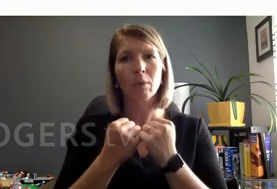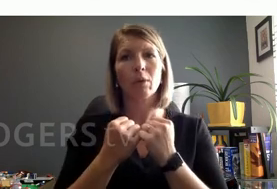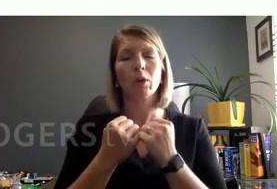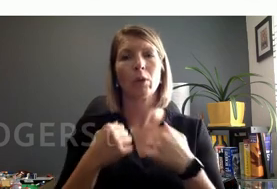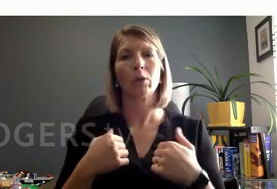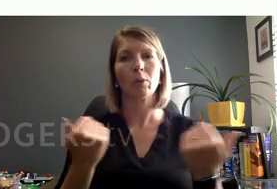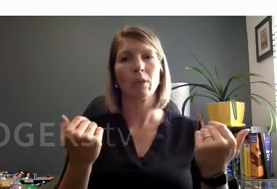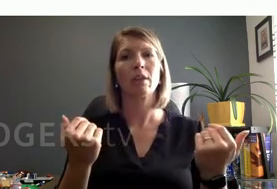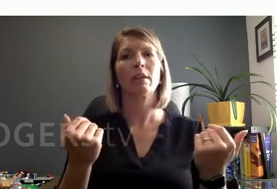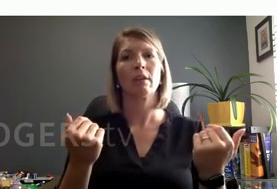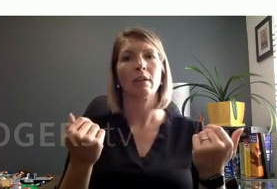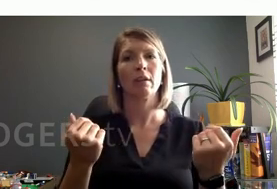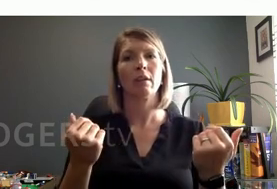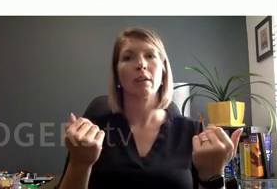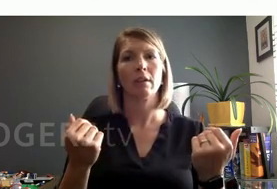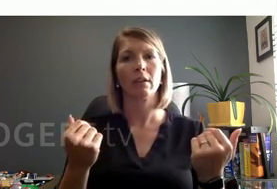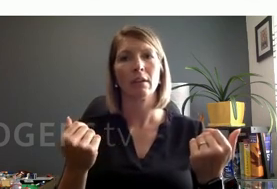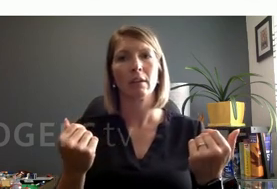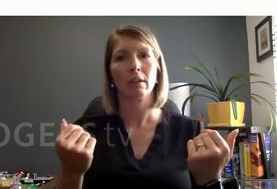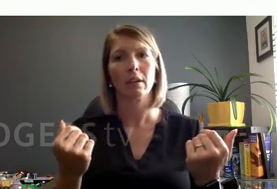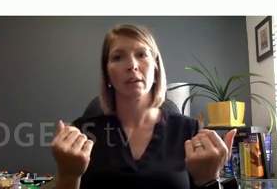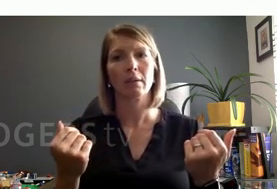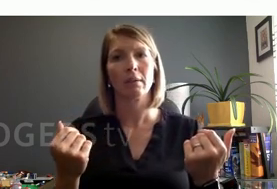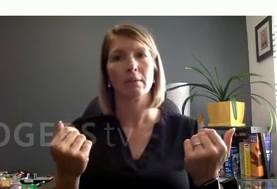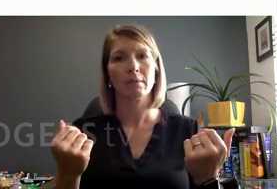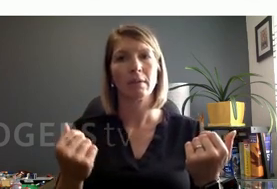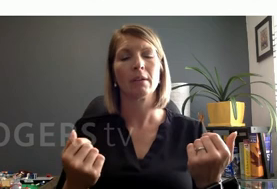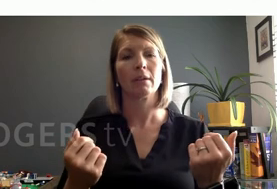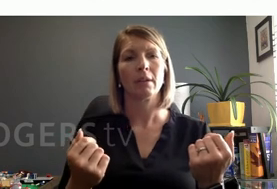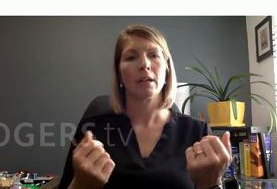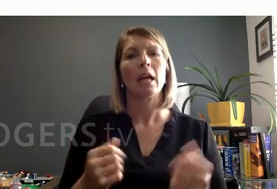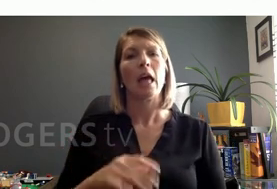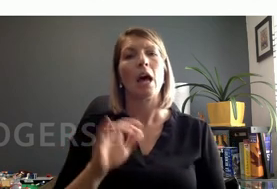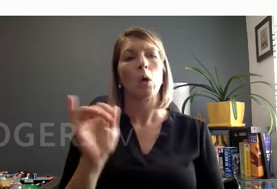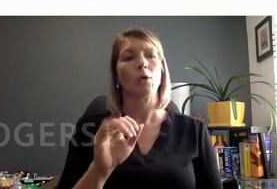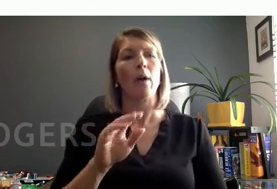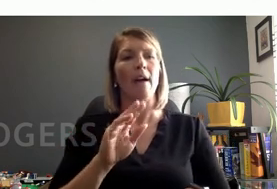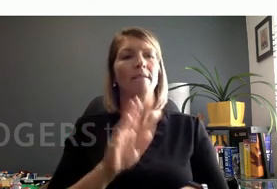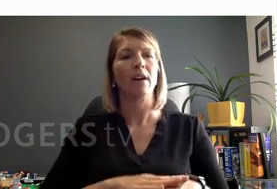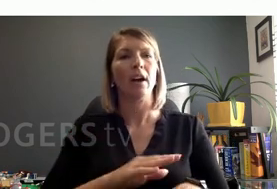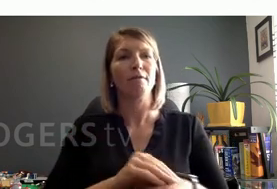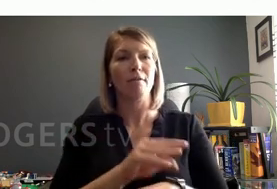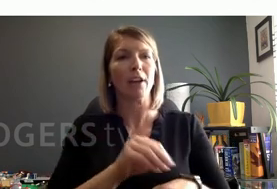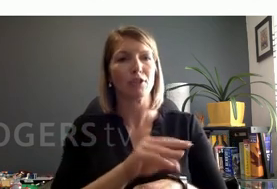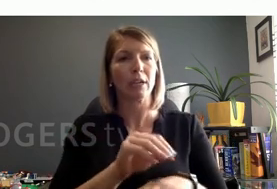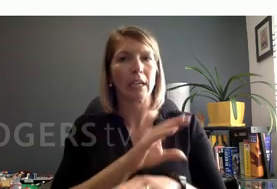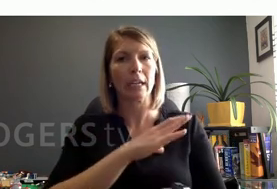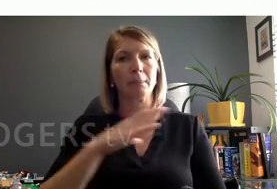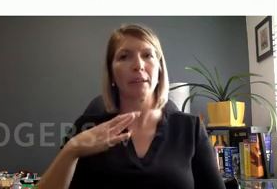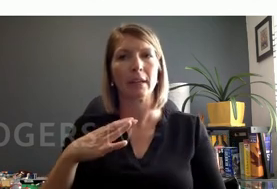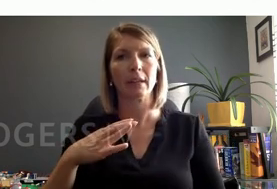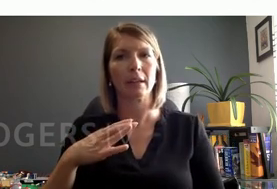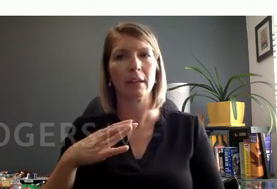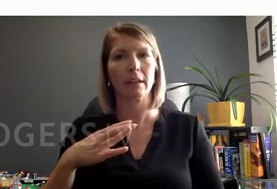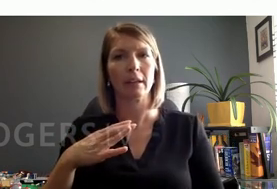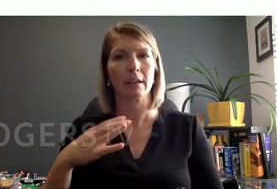And when Lloydetta was talking about the youth advisory committee that's in place, I mean, it's something that I'm looking forward